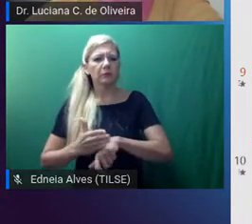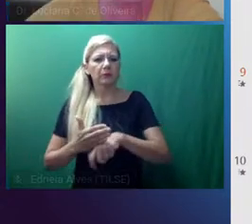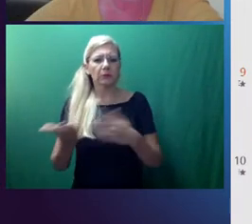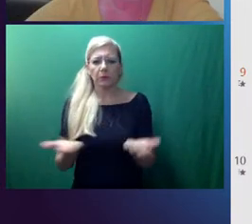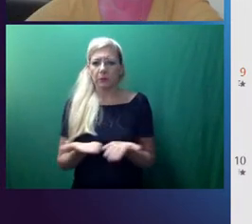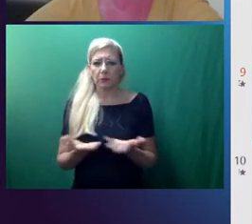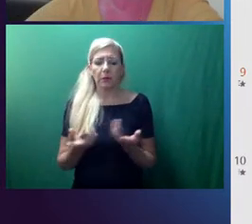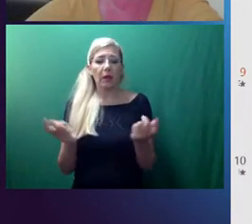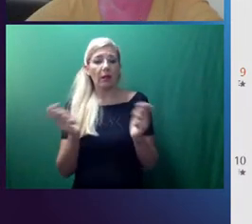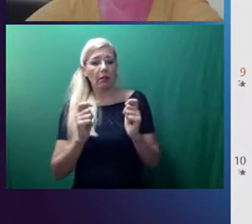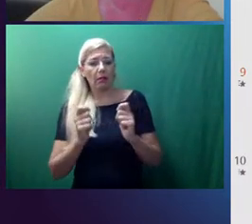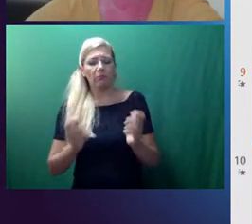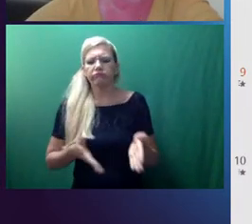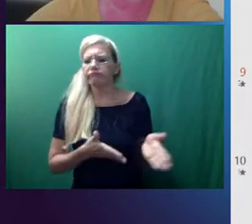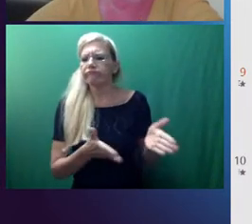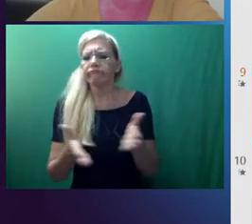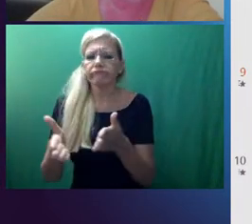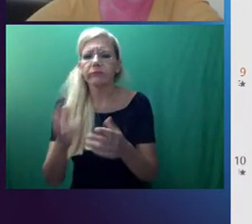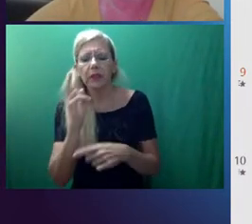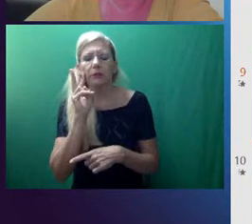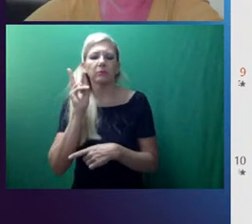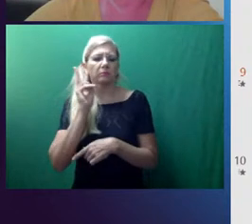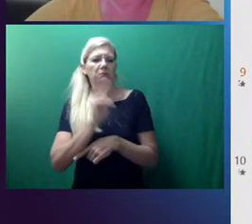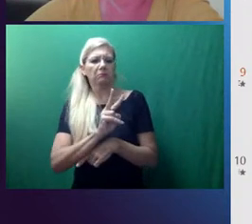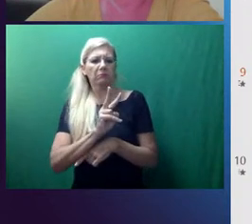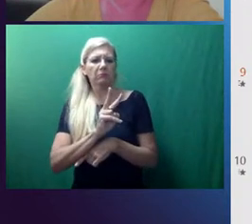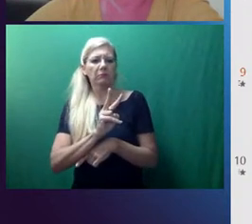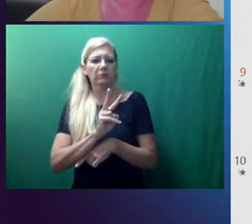see this is that they are